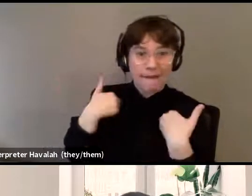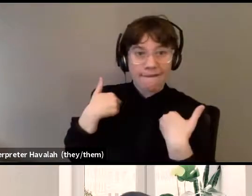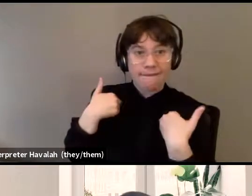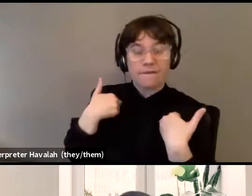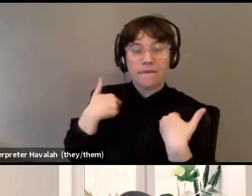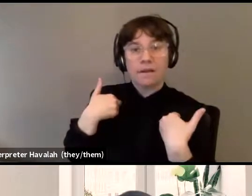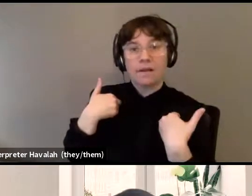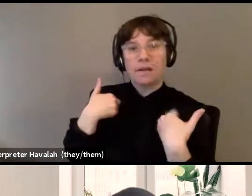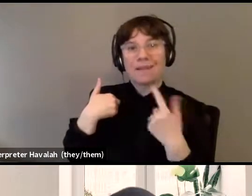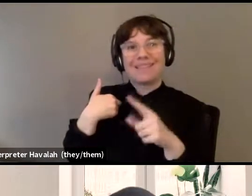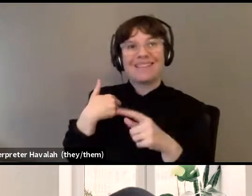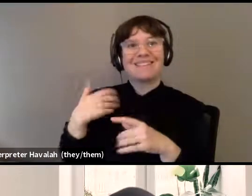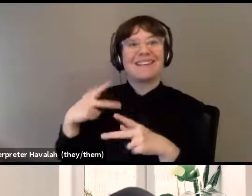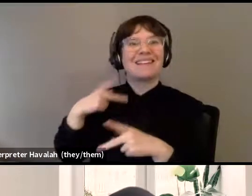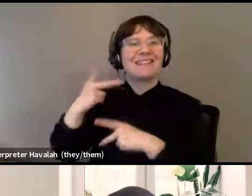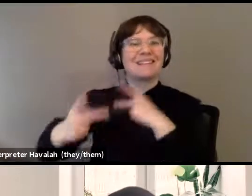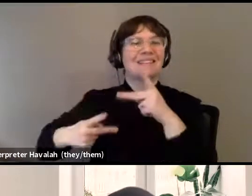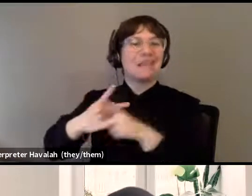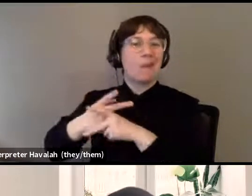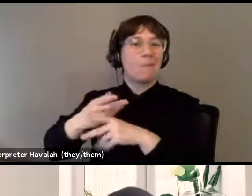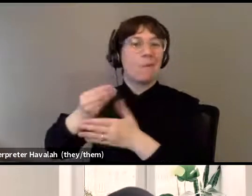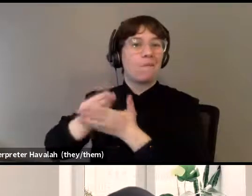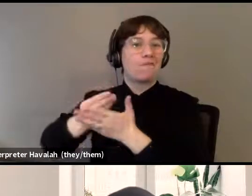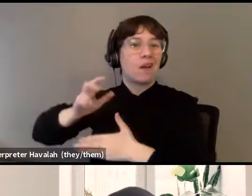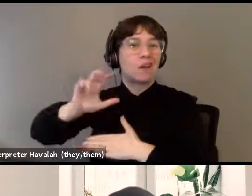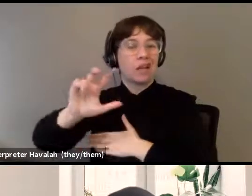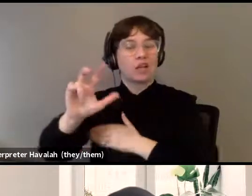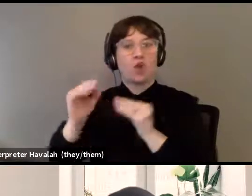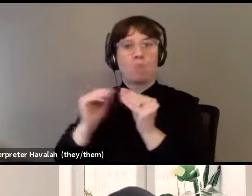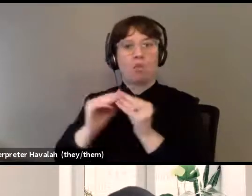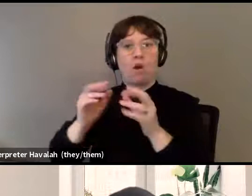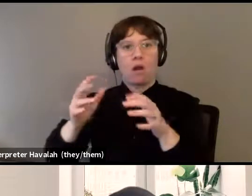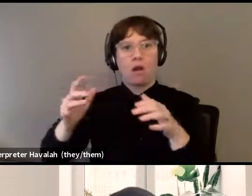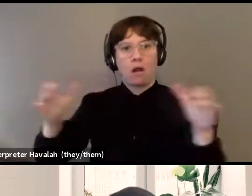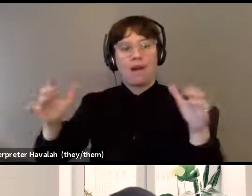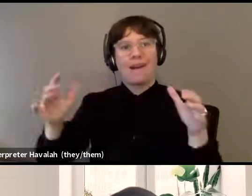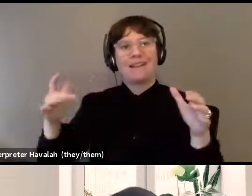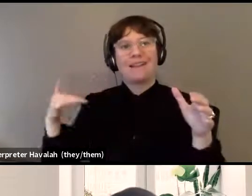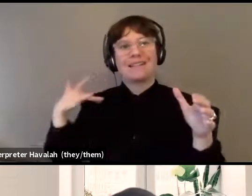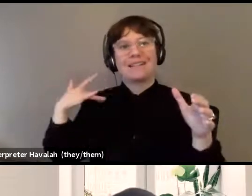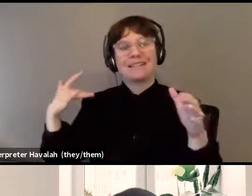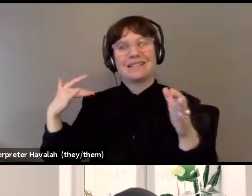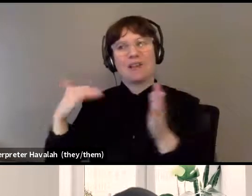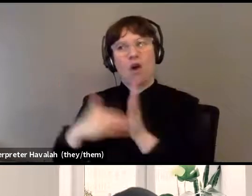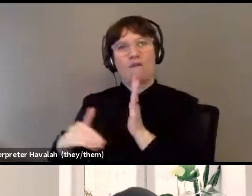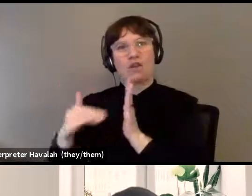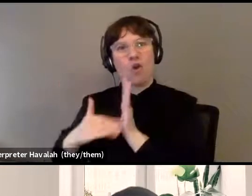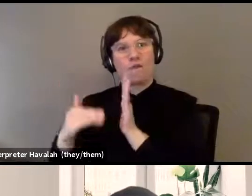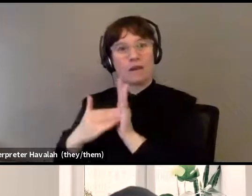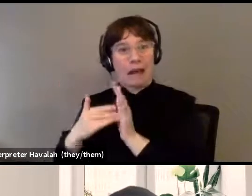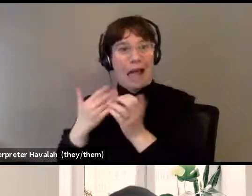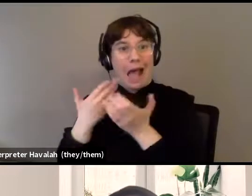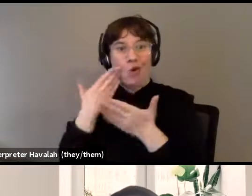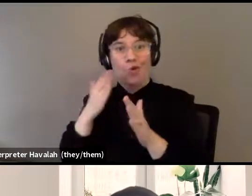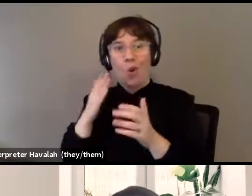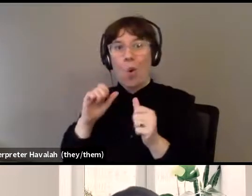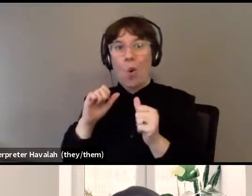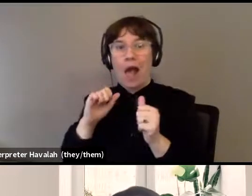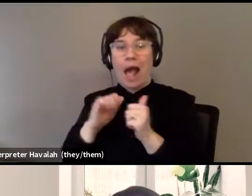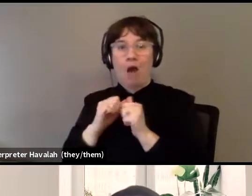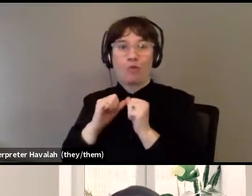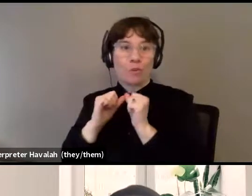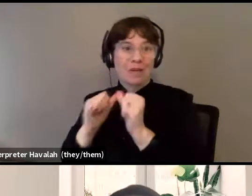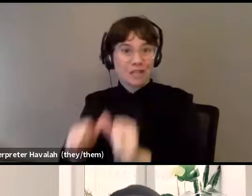this type of funding is only getting more and more common. I don't know how long this moment will last,